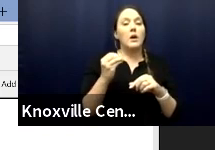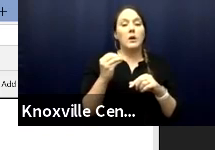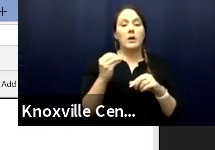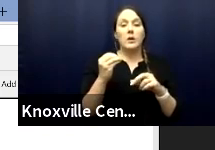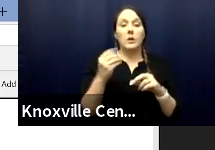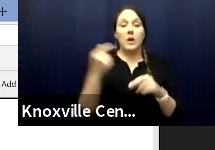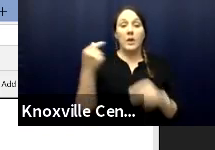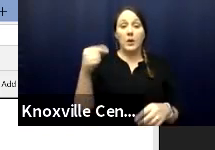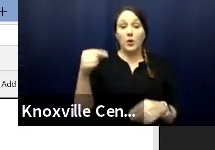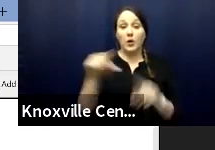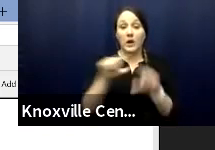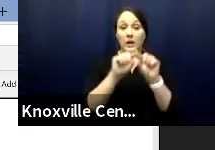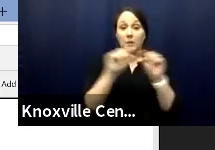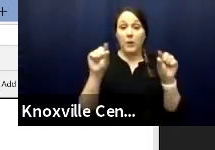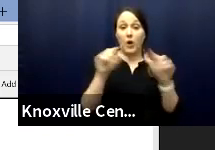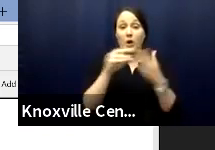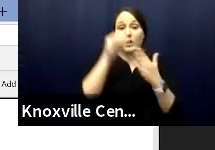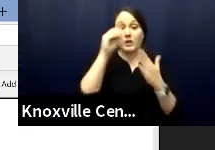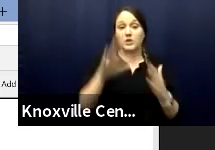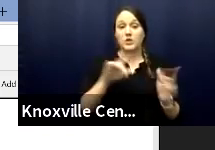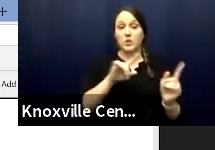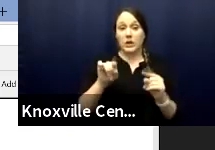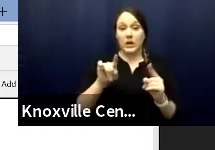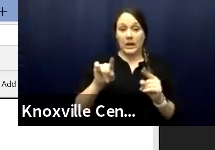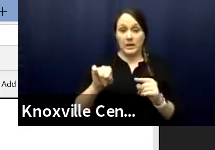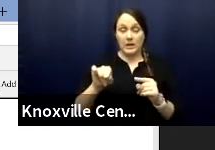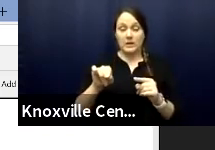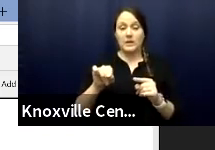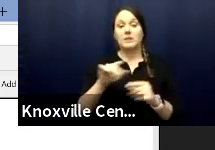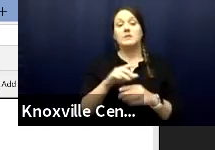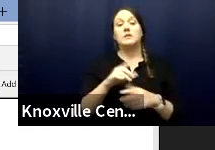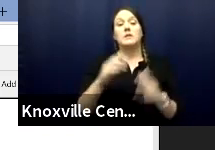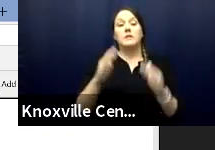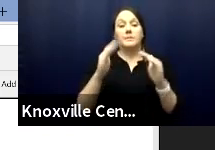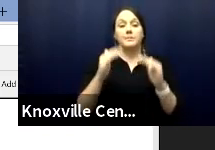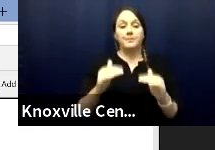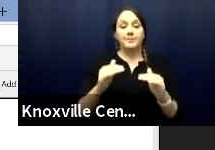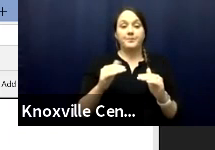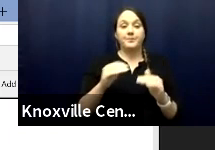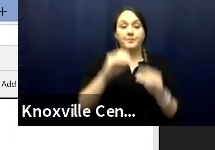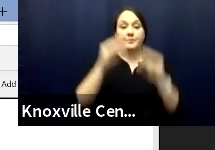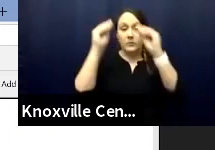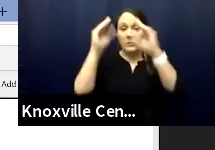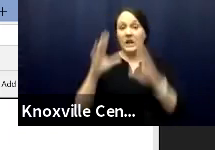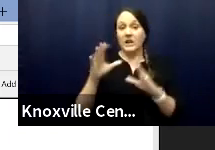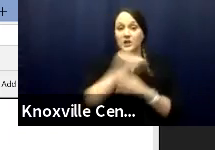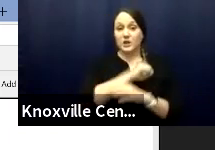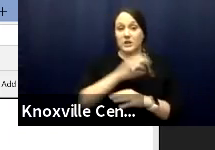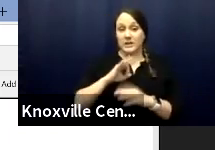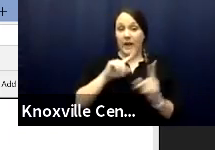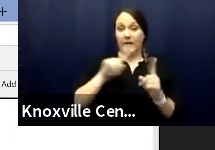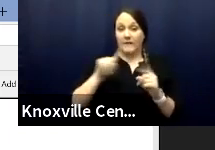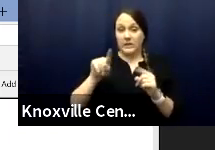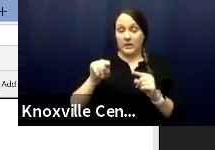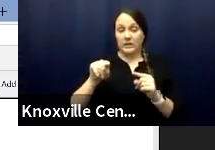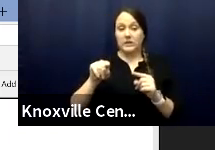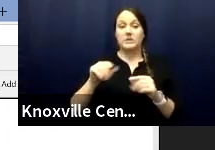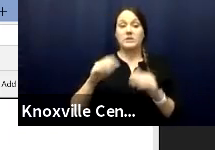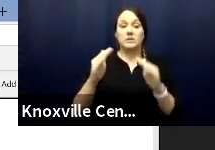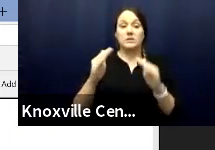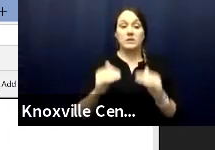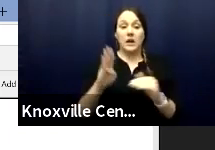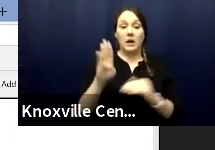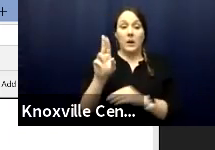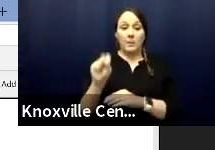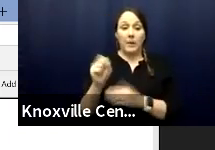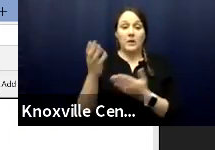the green bar is student attendance, and then the next bar is teacher and staff attendance, bus